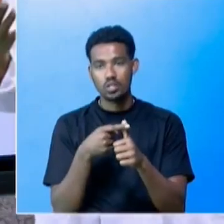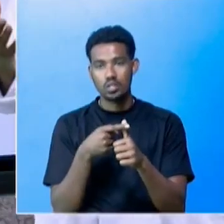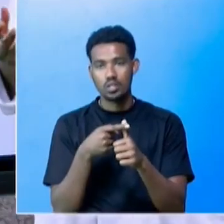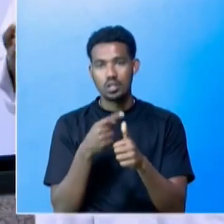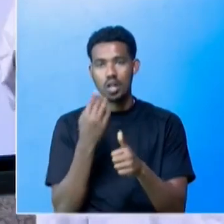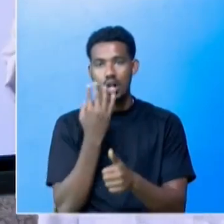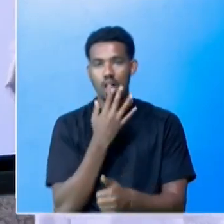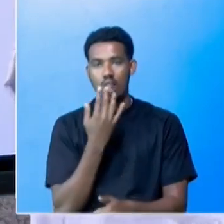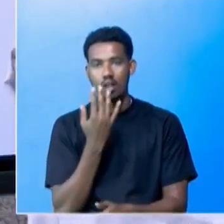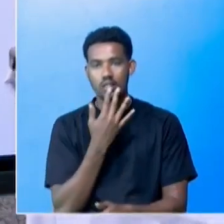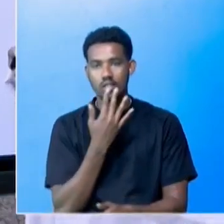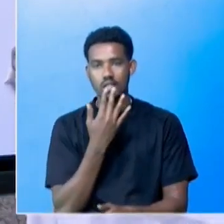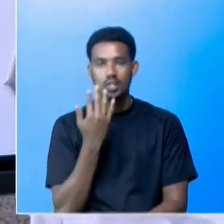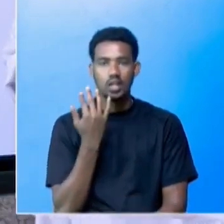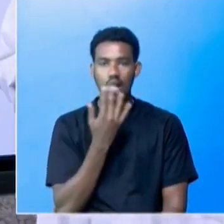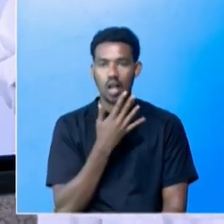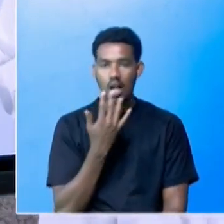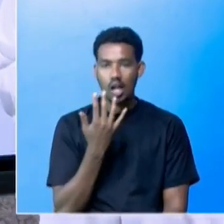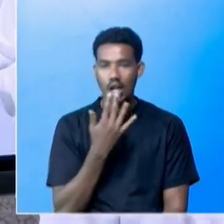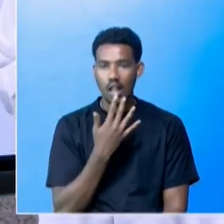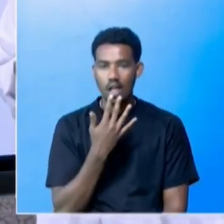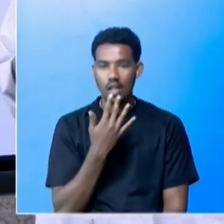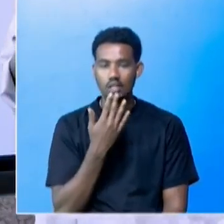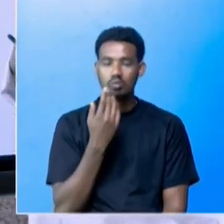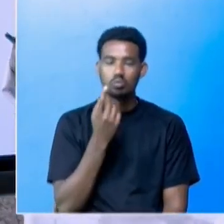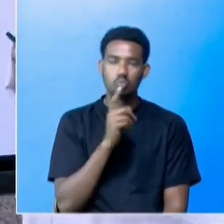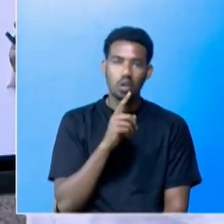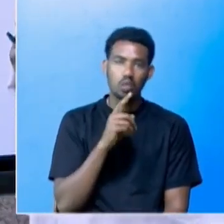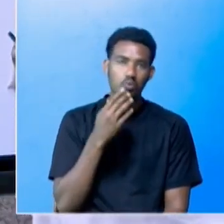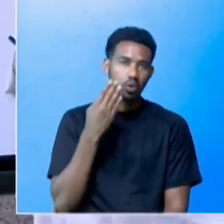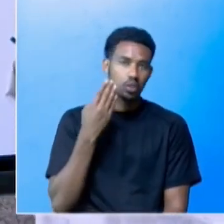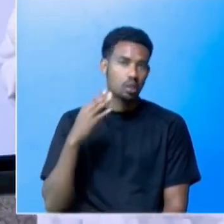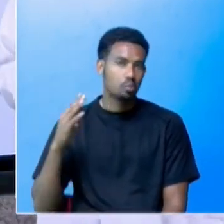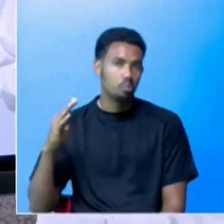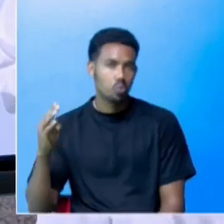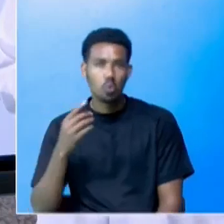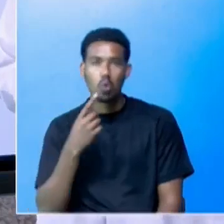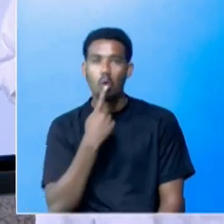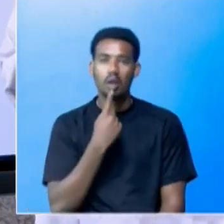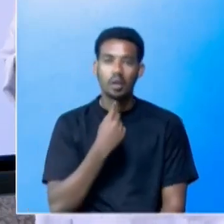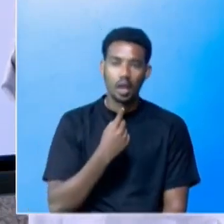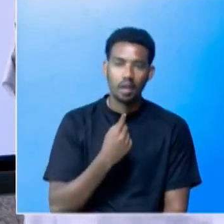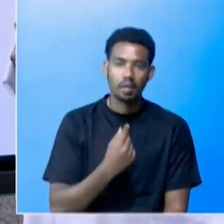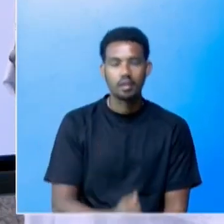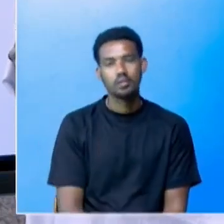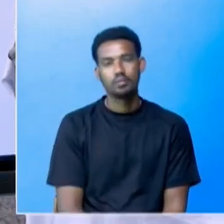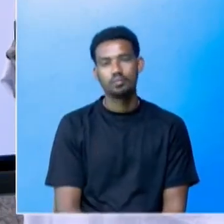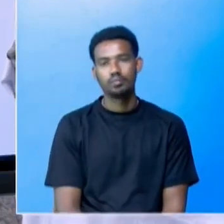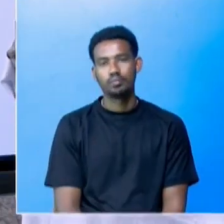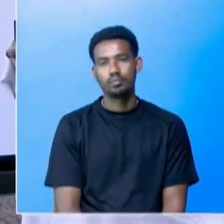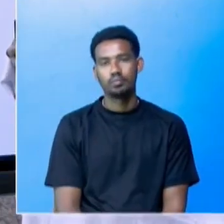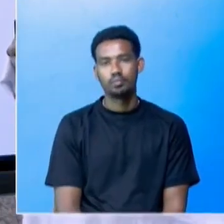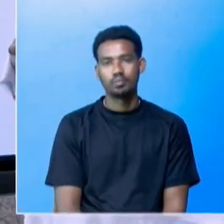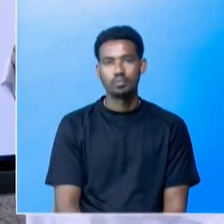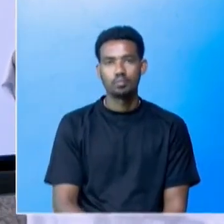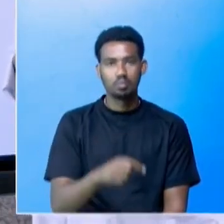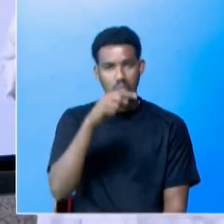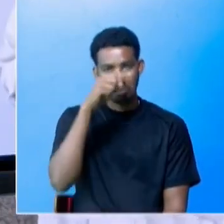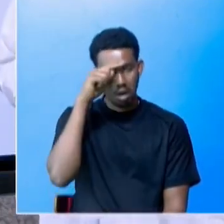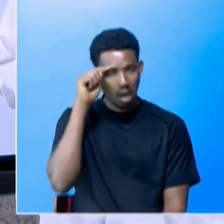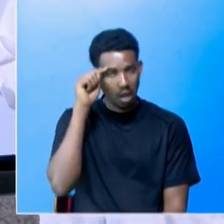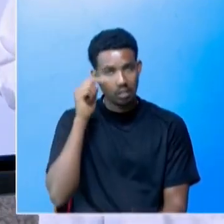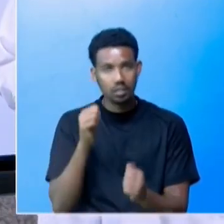color. So blue and red. Here is size, for